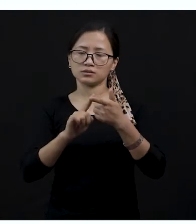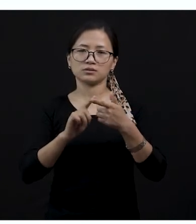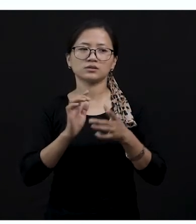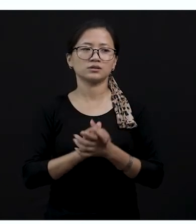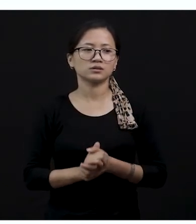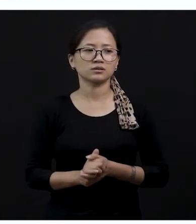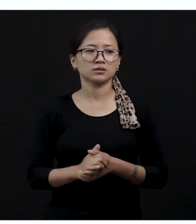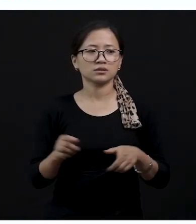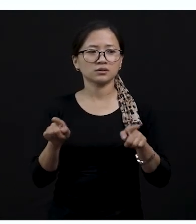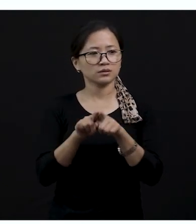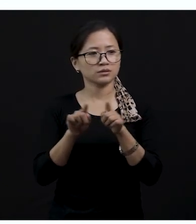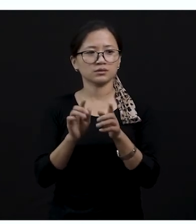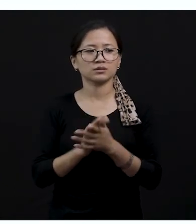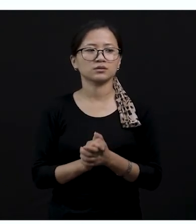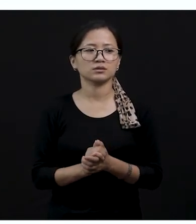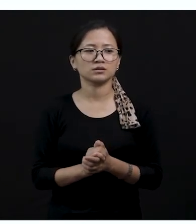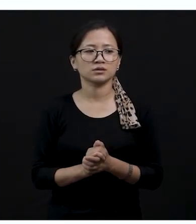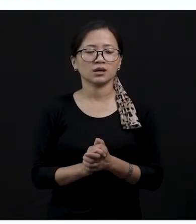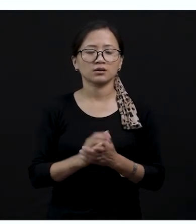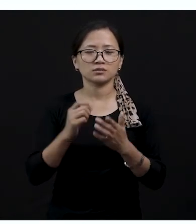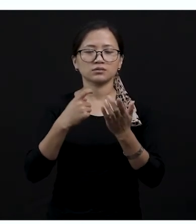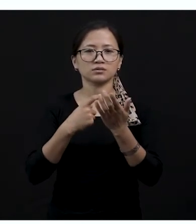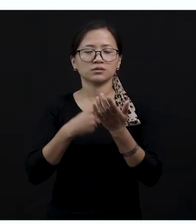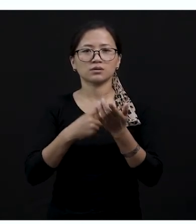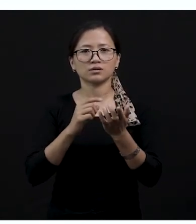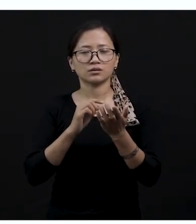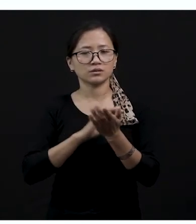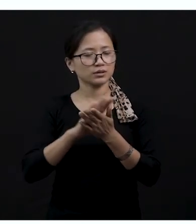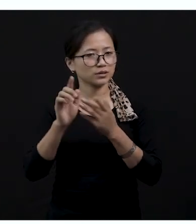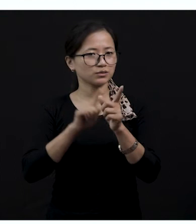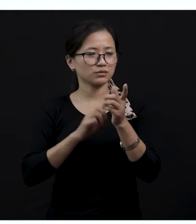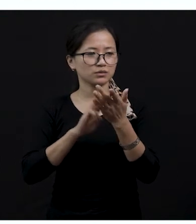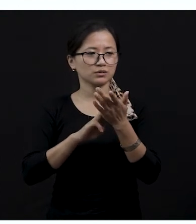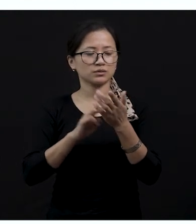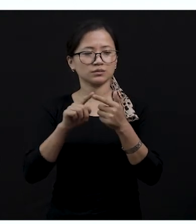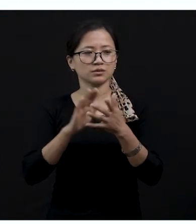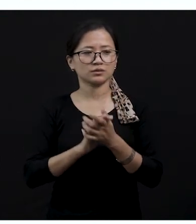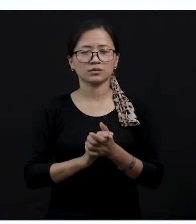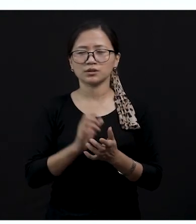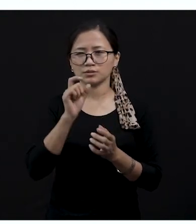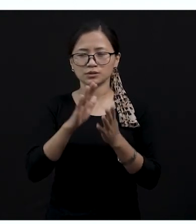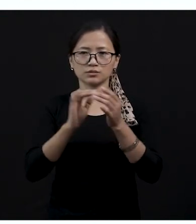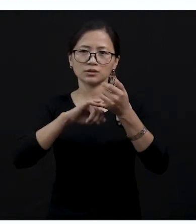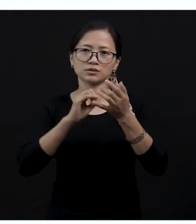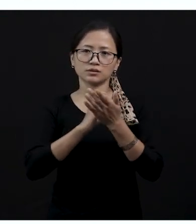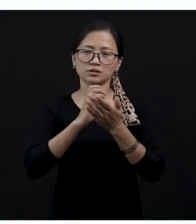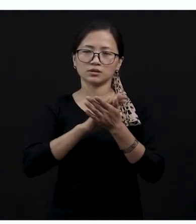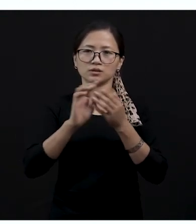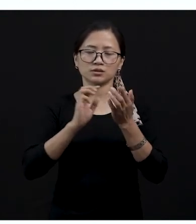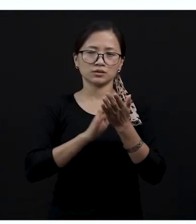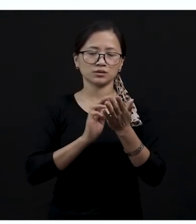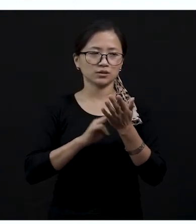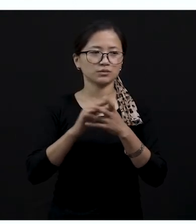Now here the rhyme scheme will be, we are not finding out the rhyming words, right? We are finding the rhyme scheme, that is